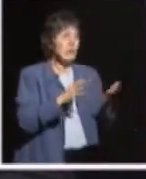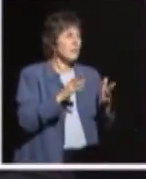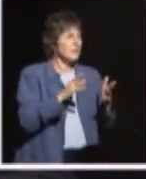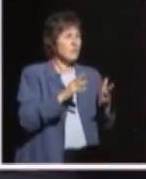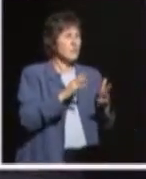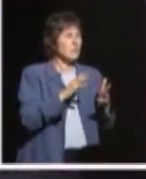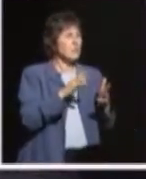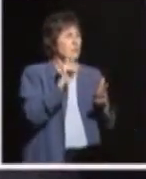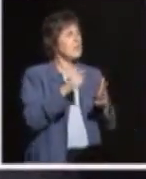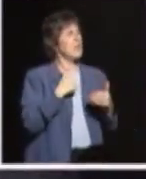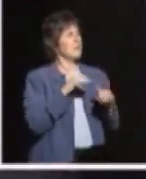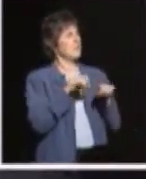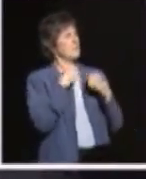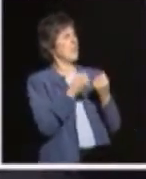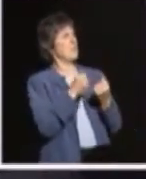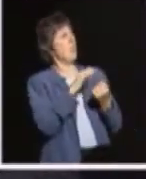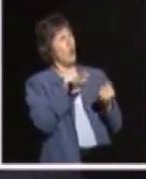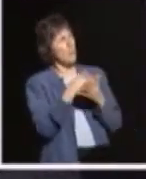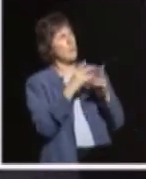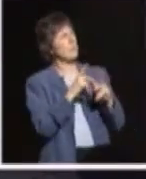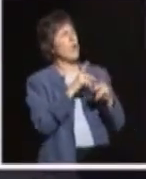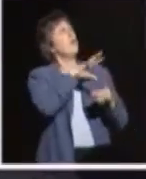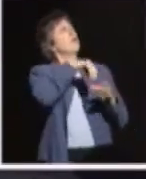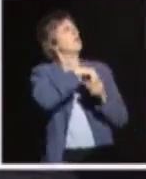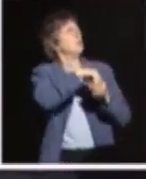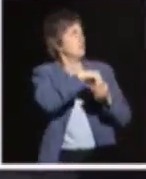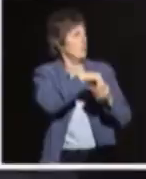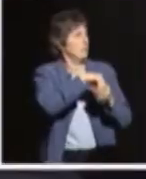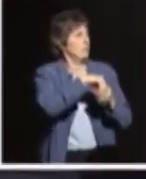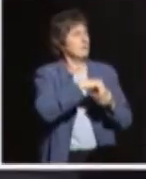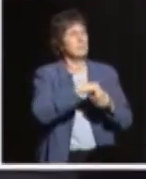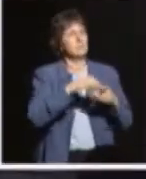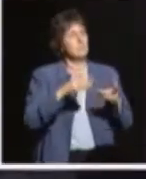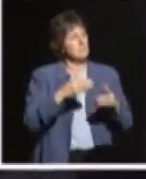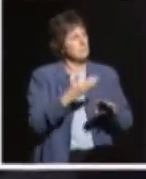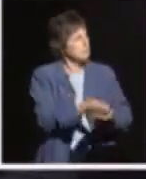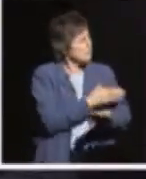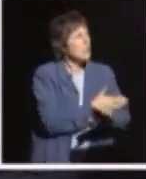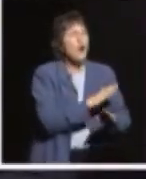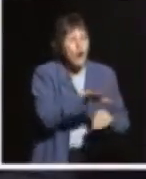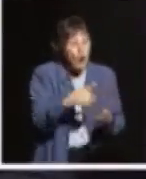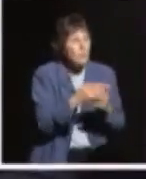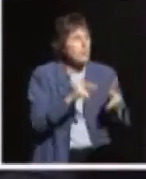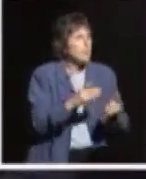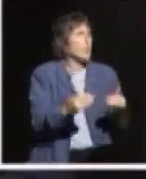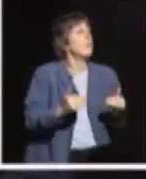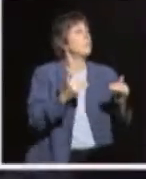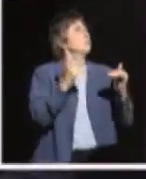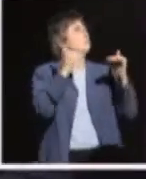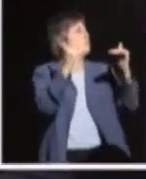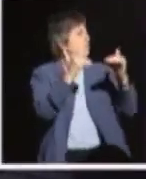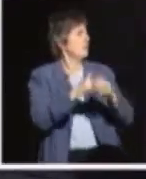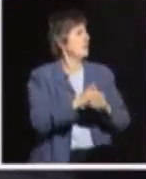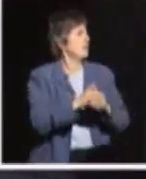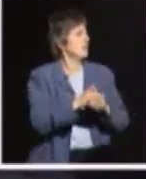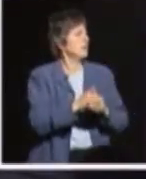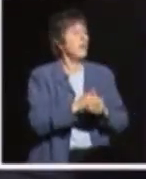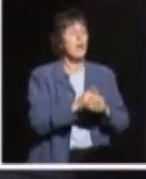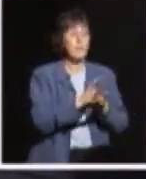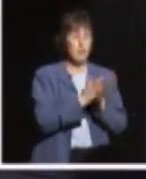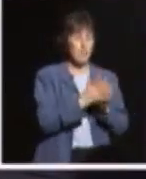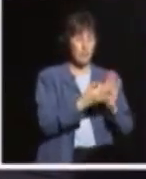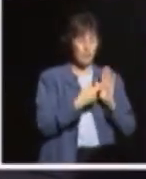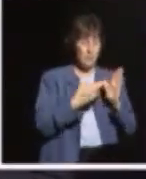an economy in which everybody is pushing it forward. I do believe that being a representative is not